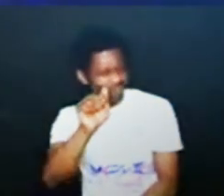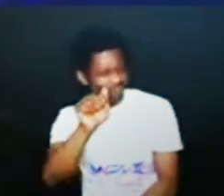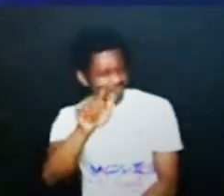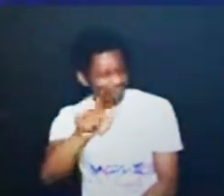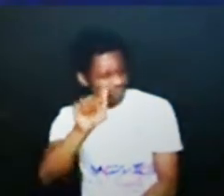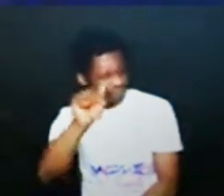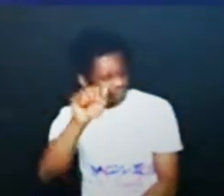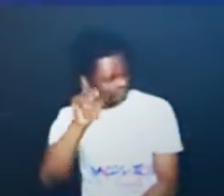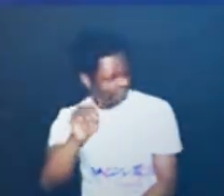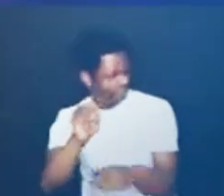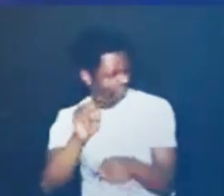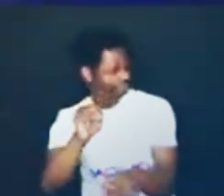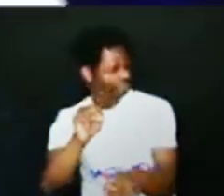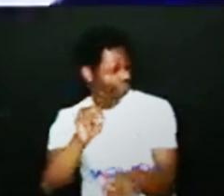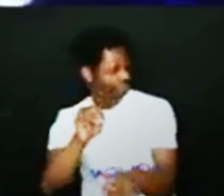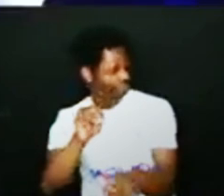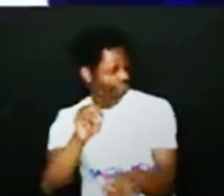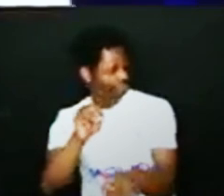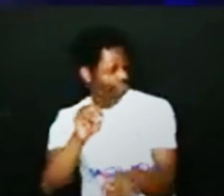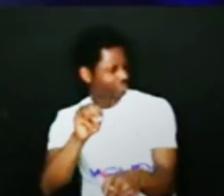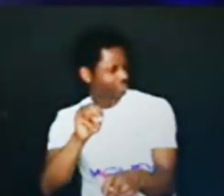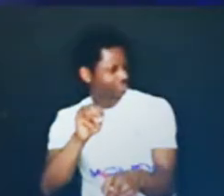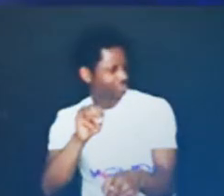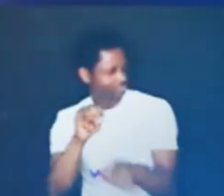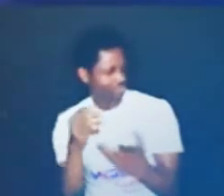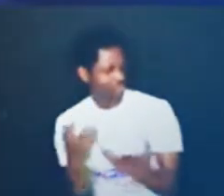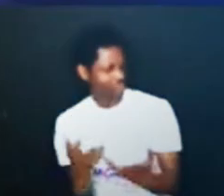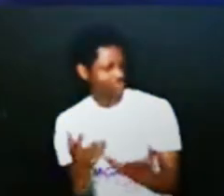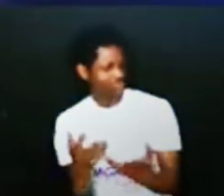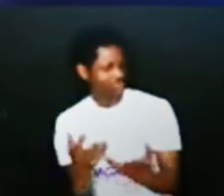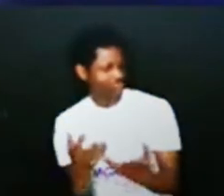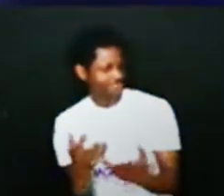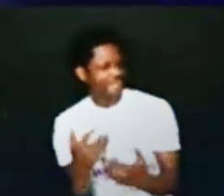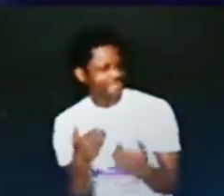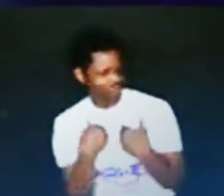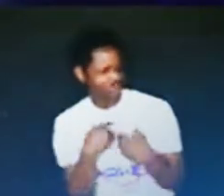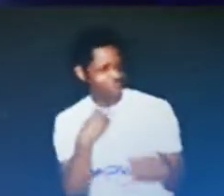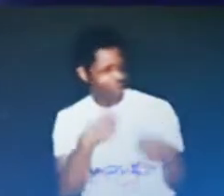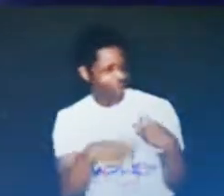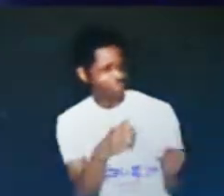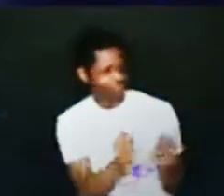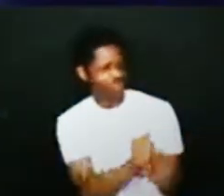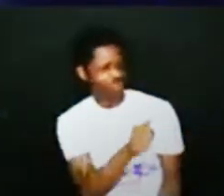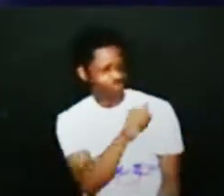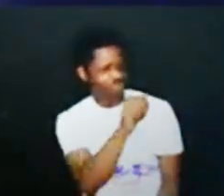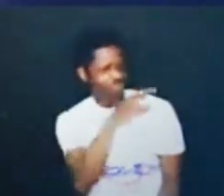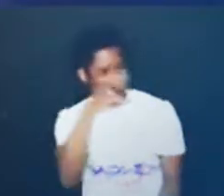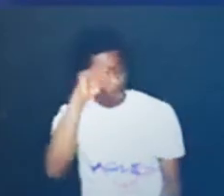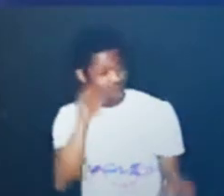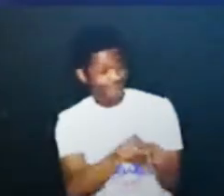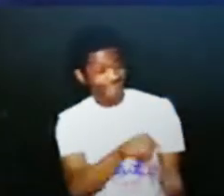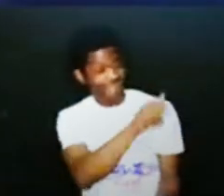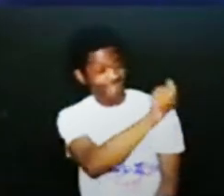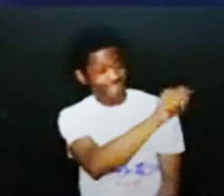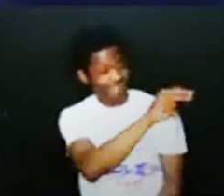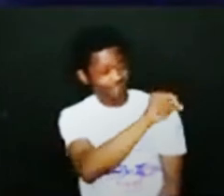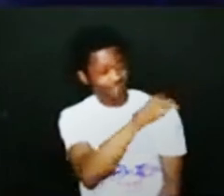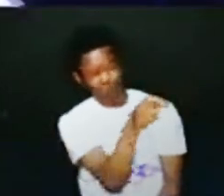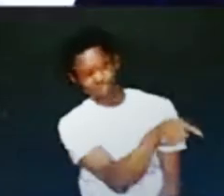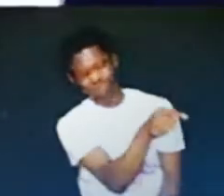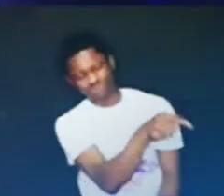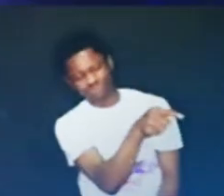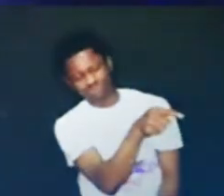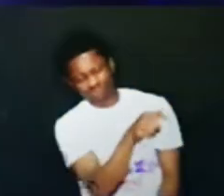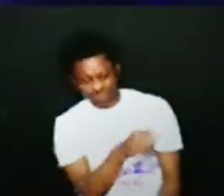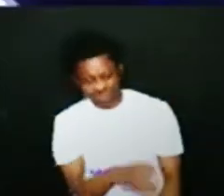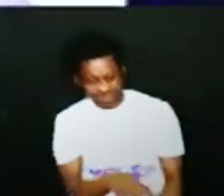Has that Amnon? You see, because everybody knows that the first son is supposed to be the king when the old man dies. And